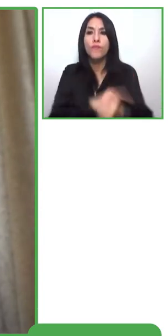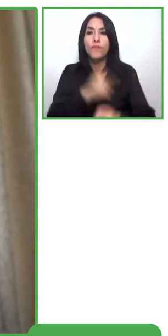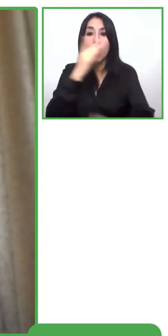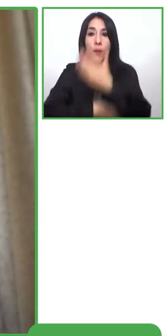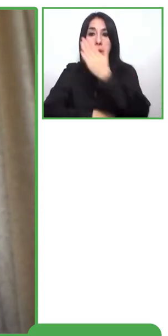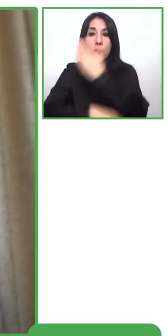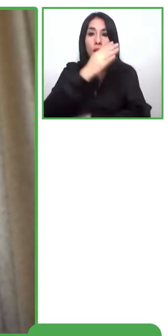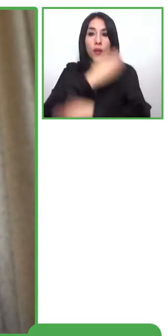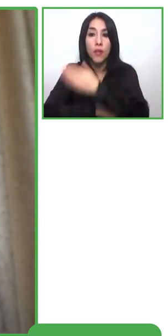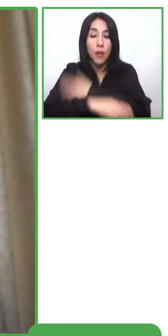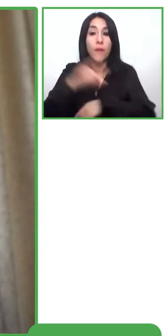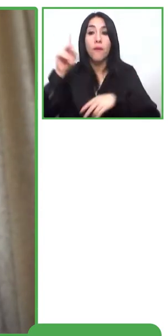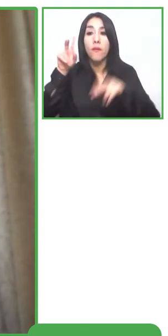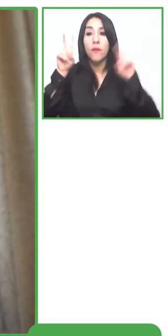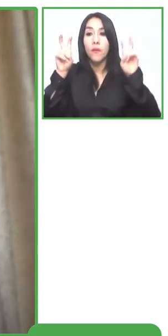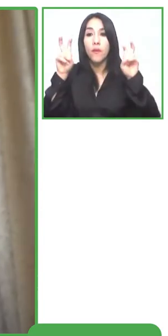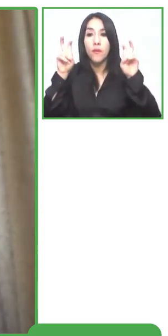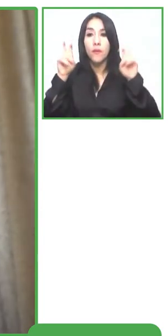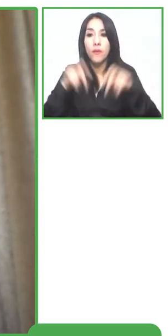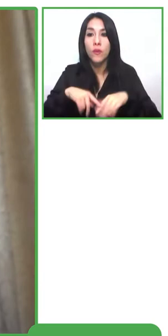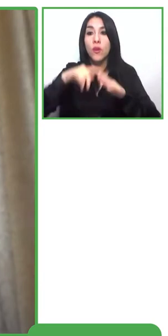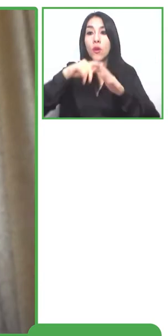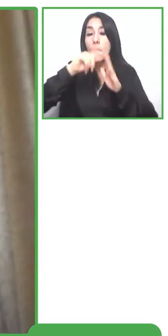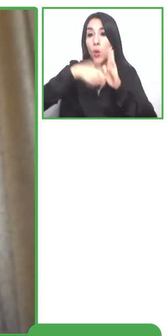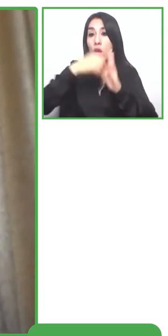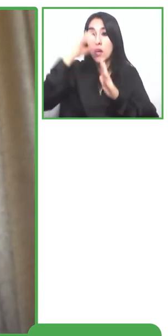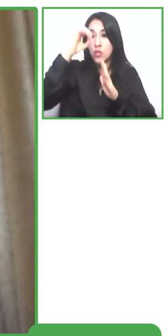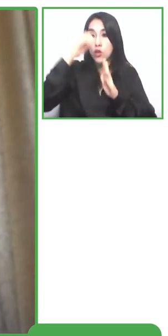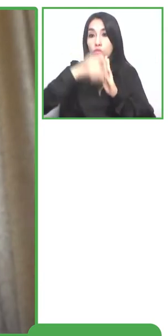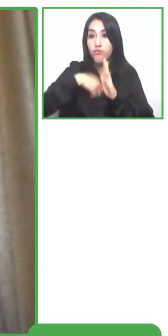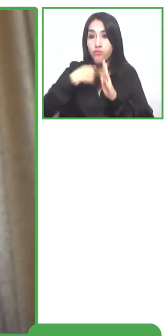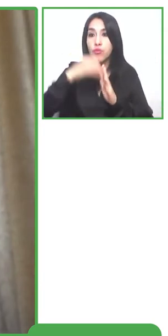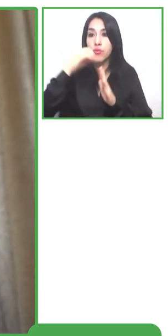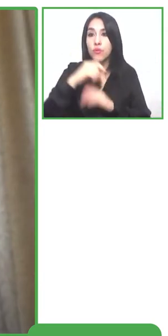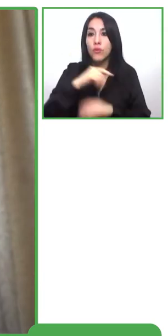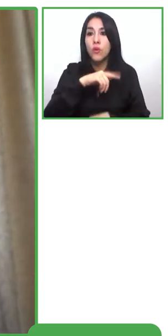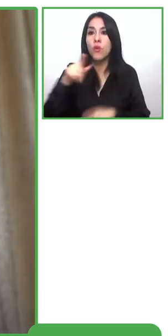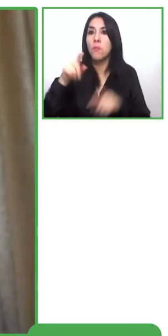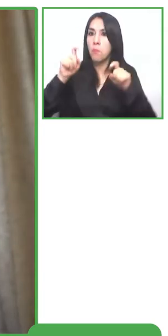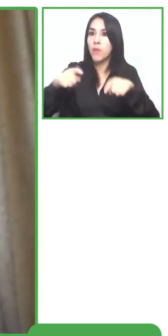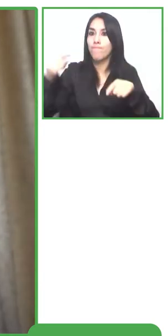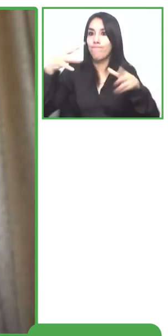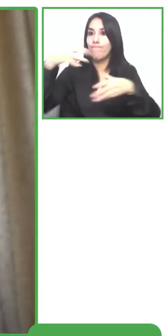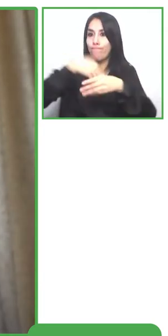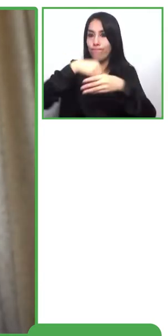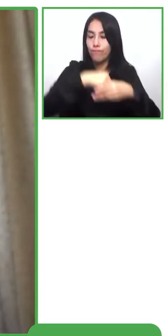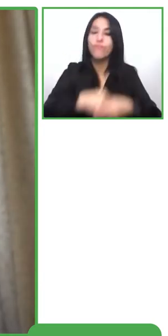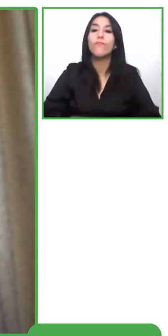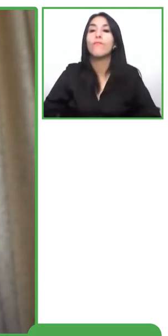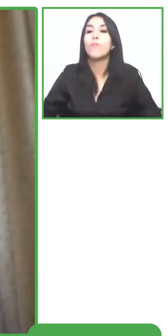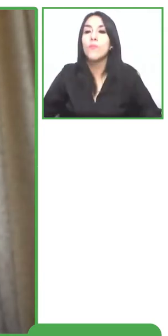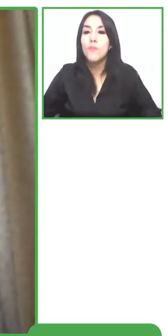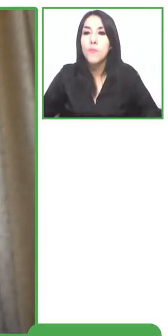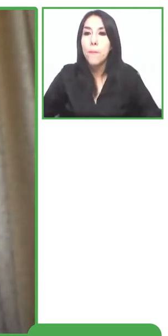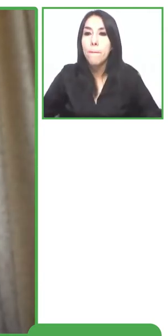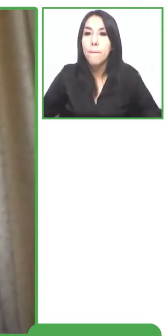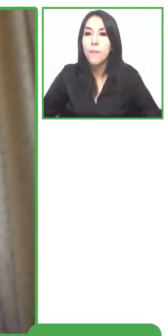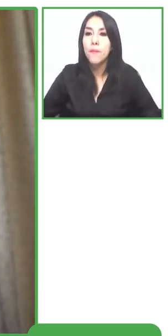Zero Project, and thanking the presence of everyone here, everyone's attendance.